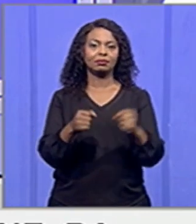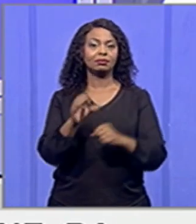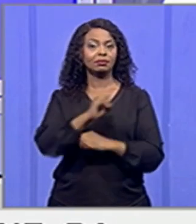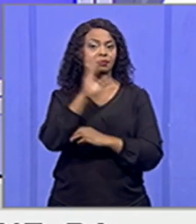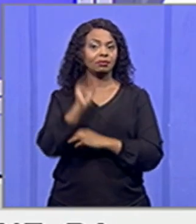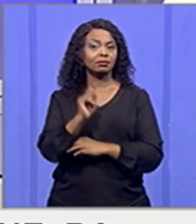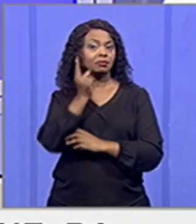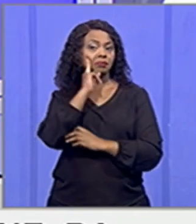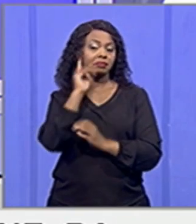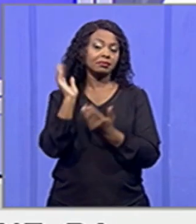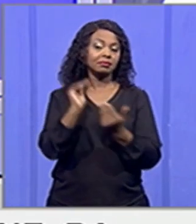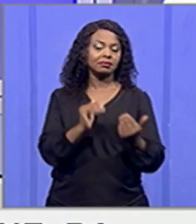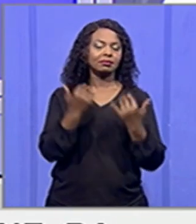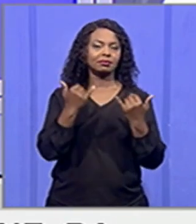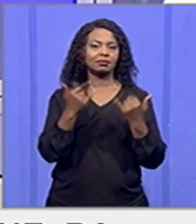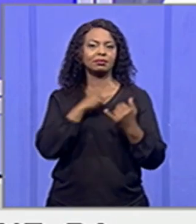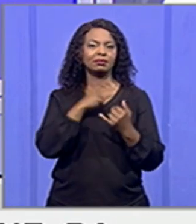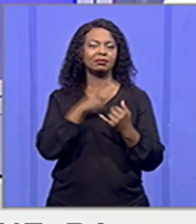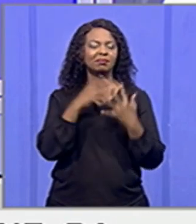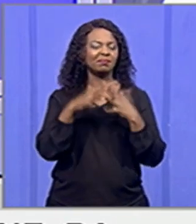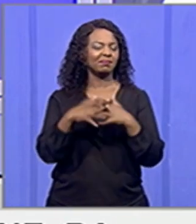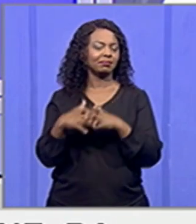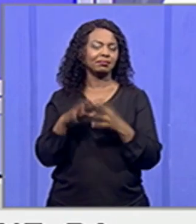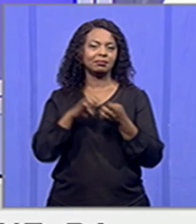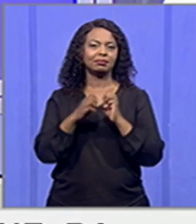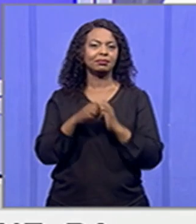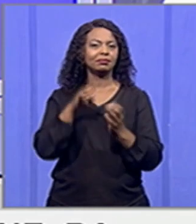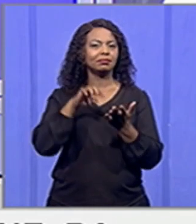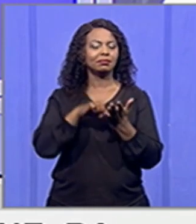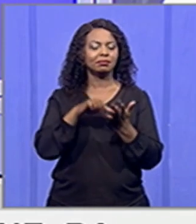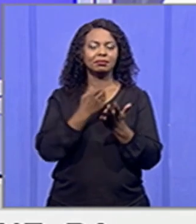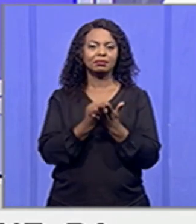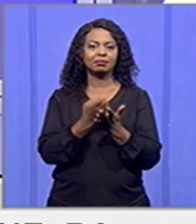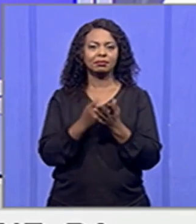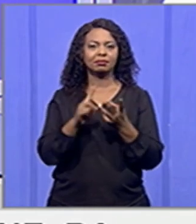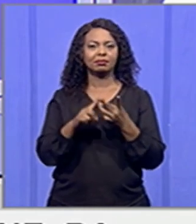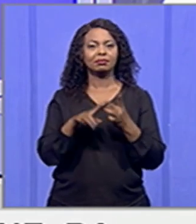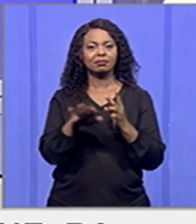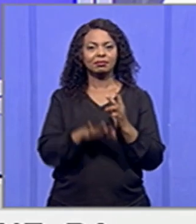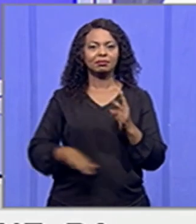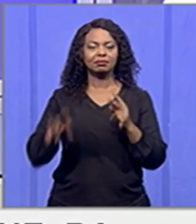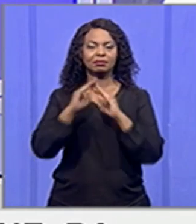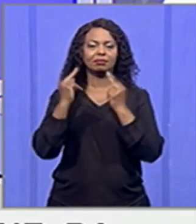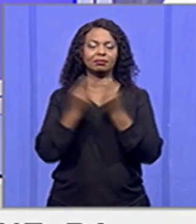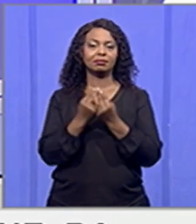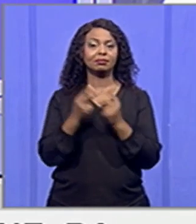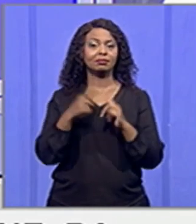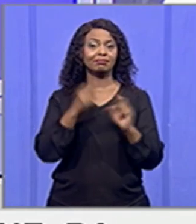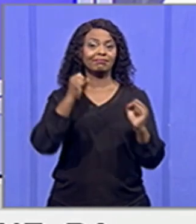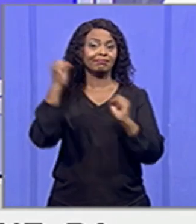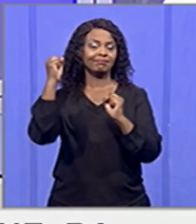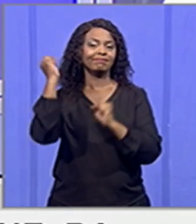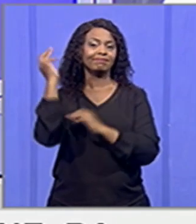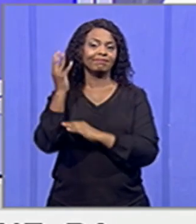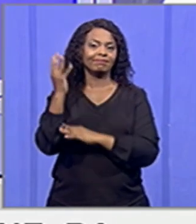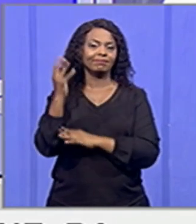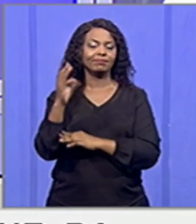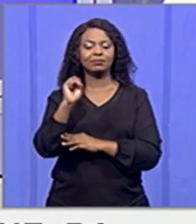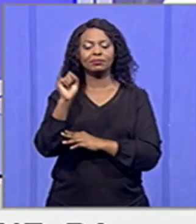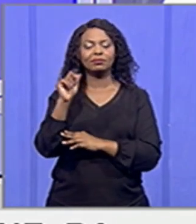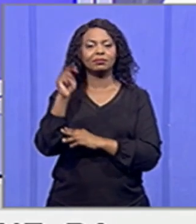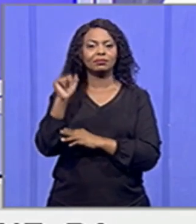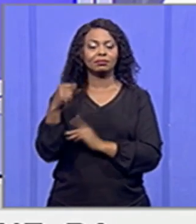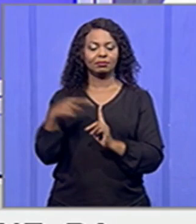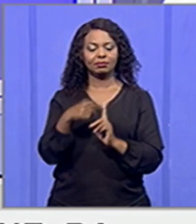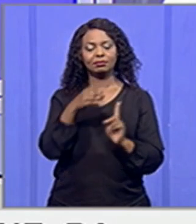lebile morero ono thata ka ntlha ya dikgwetlo tsa ikonomi le loago. Mo puong ya gagwe le setšhaba, Mopresidente Cyril